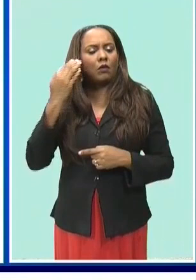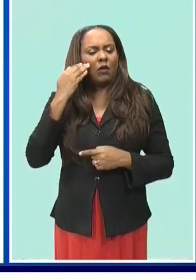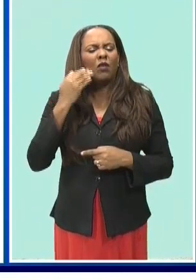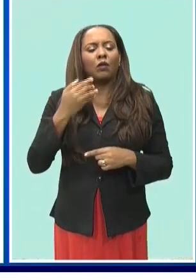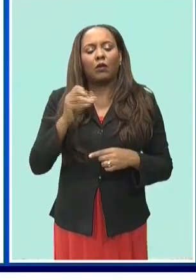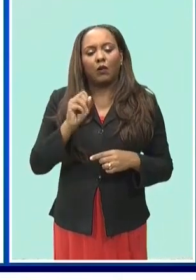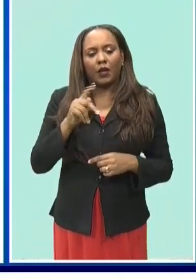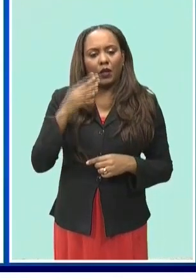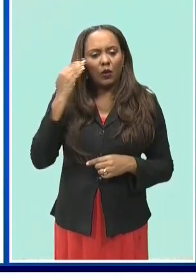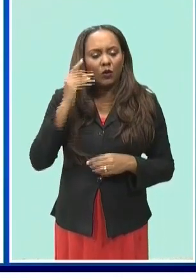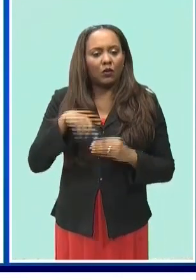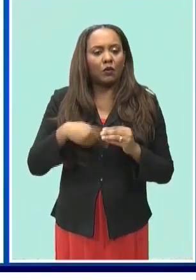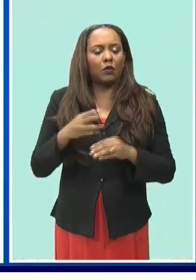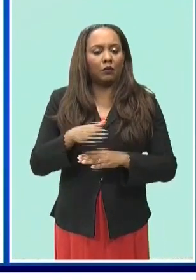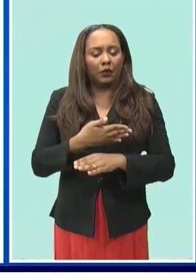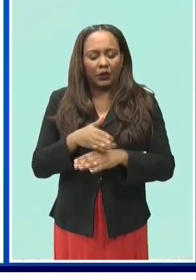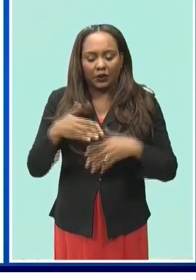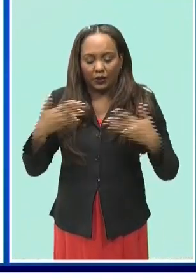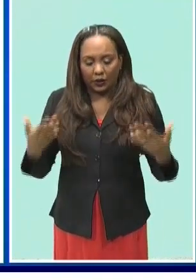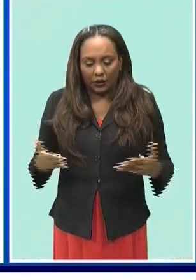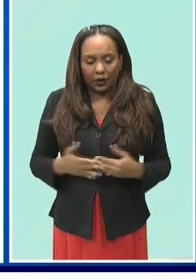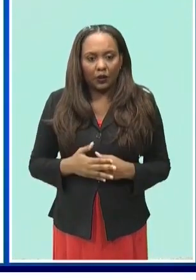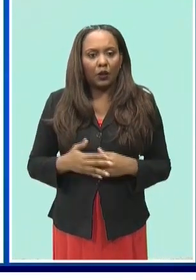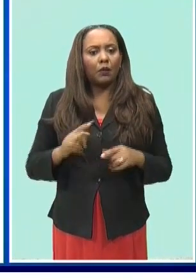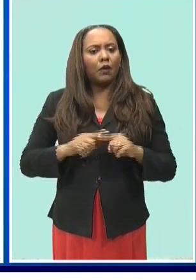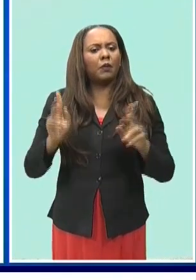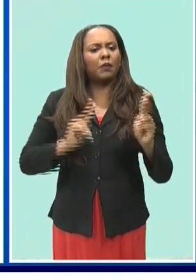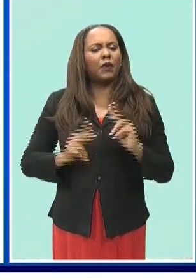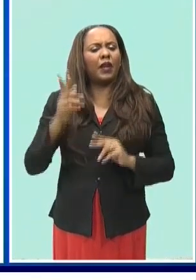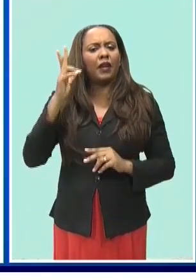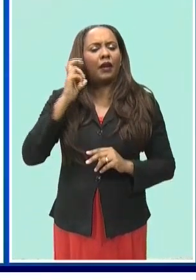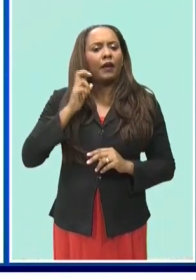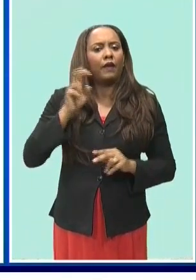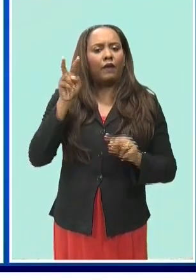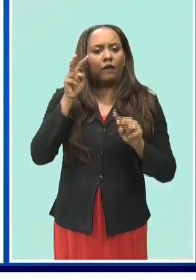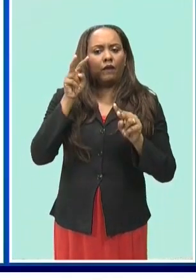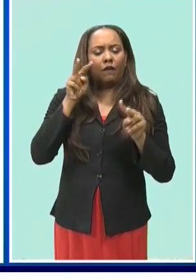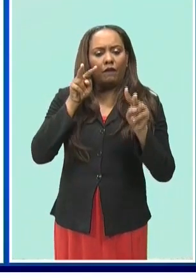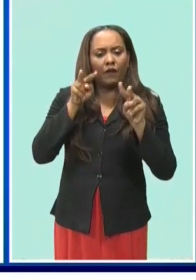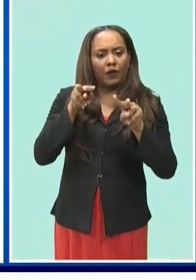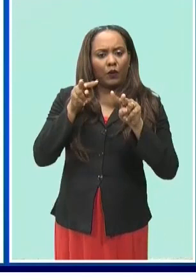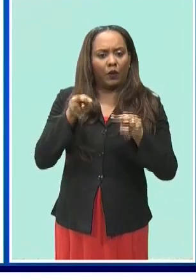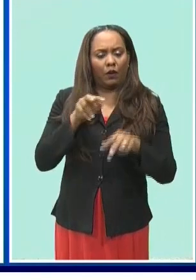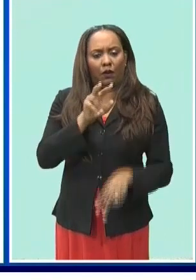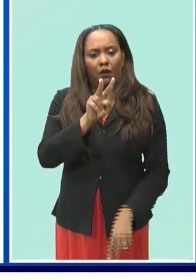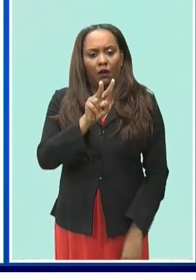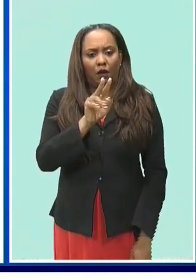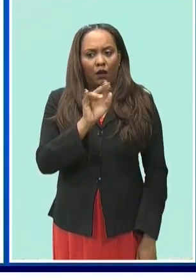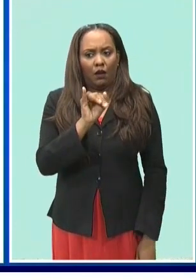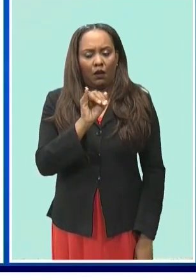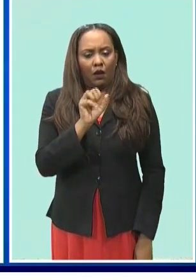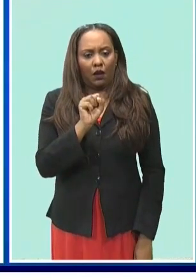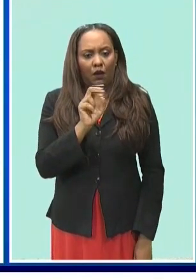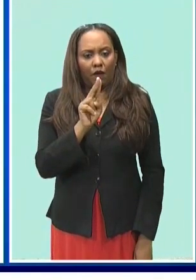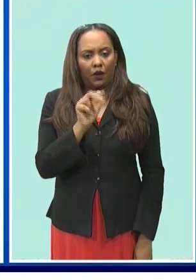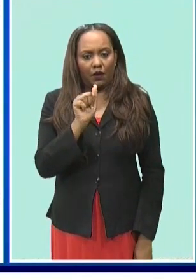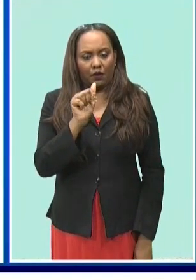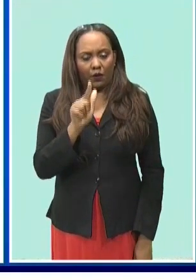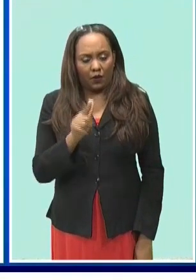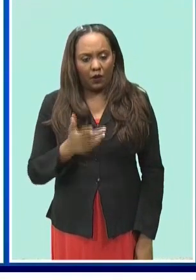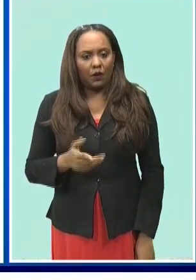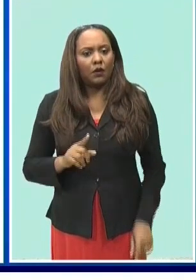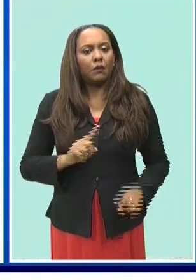music, you have what is visual. Yeah. That is what catches people's attention now. But I am